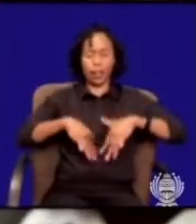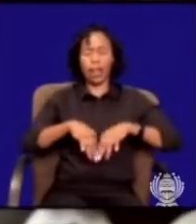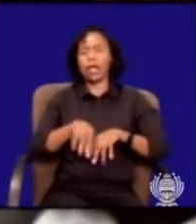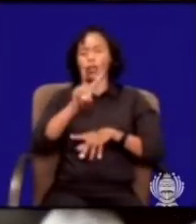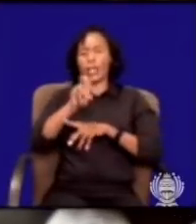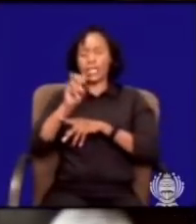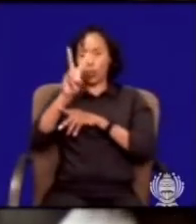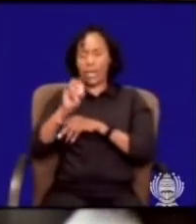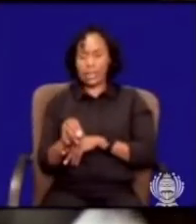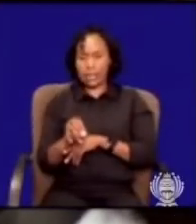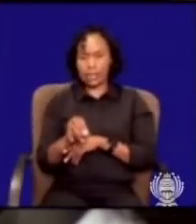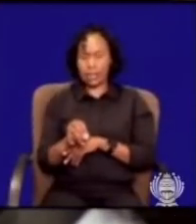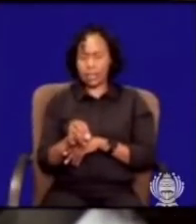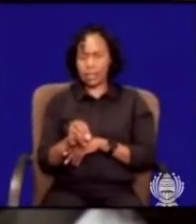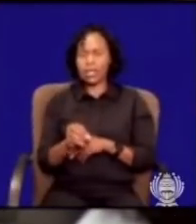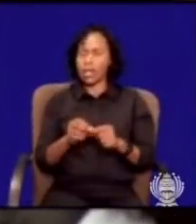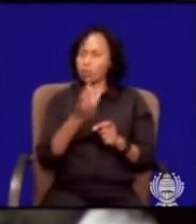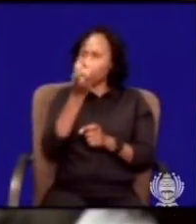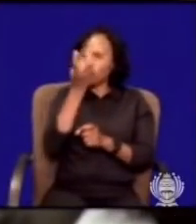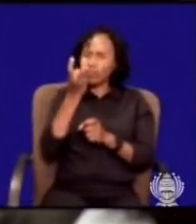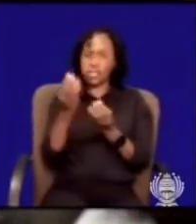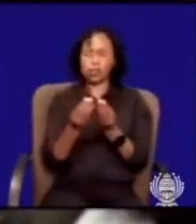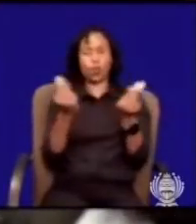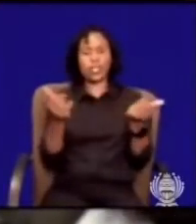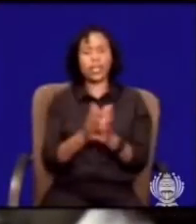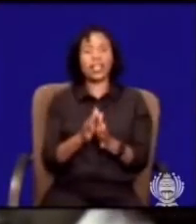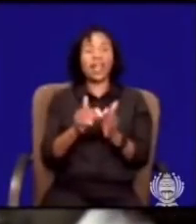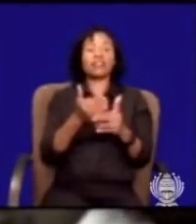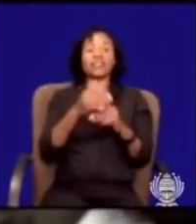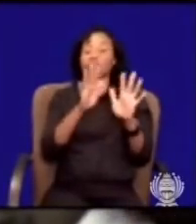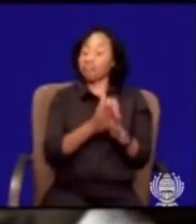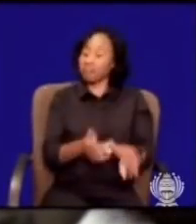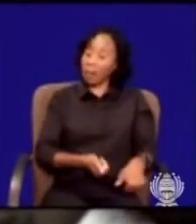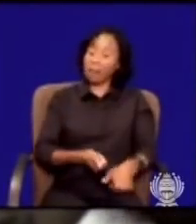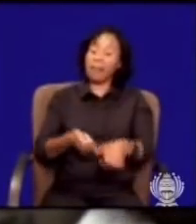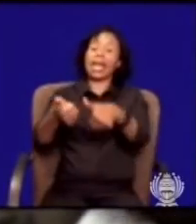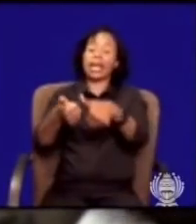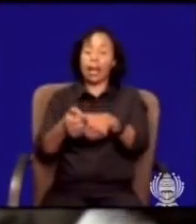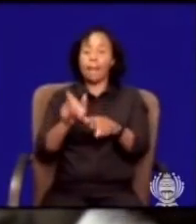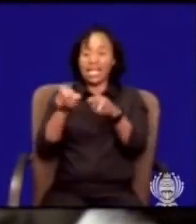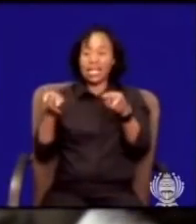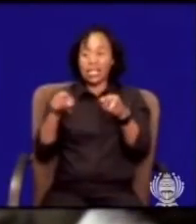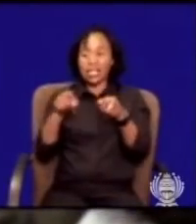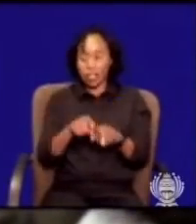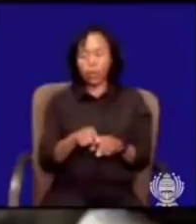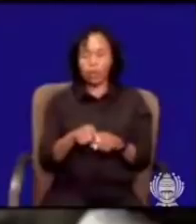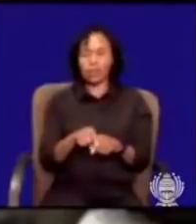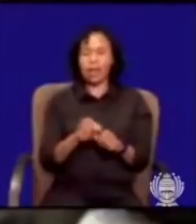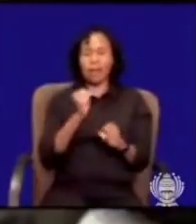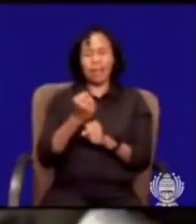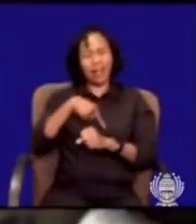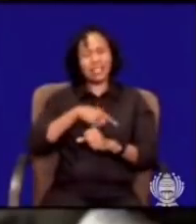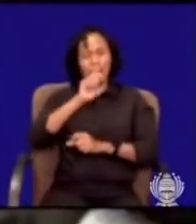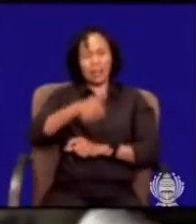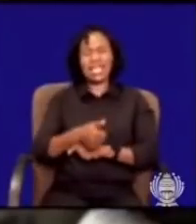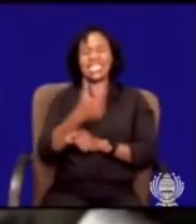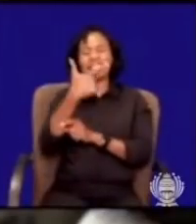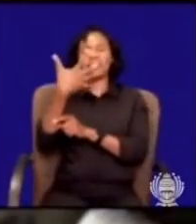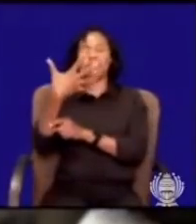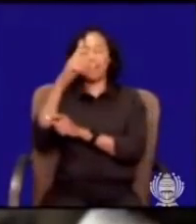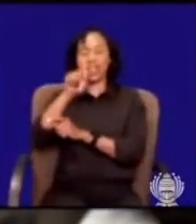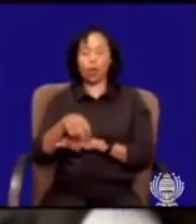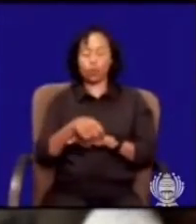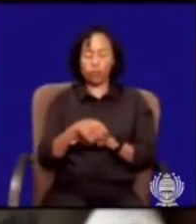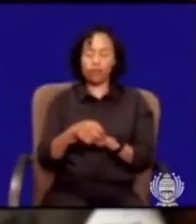DPWI, devoid of any solutions, sent them back. These officers cost us 70,000 rand a month.